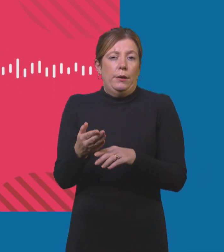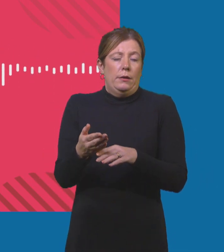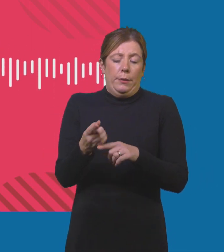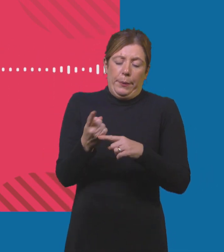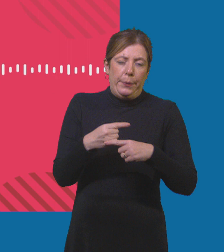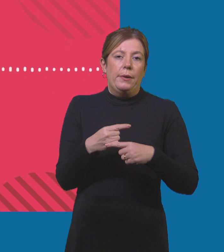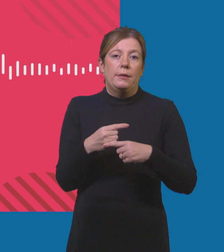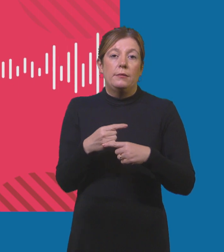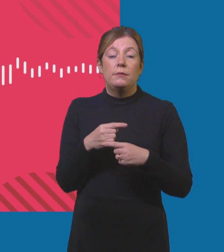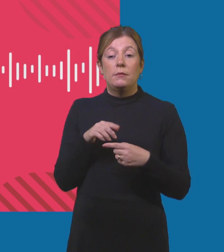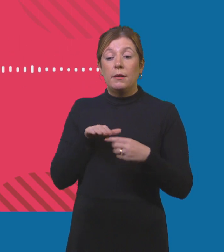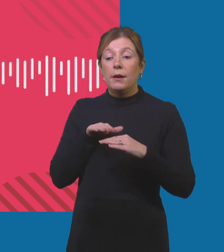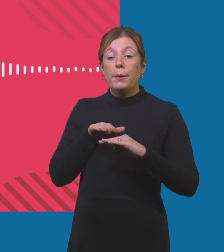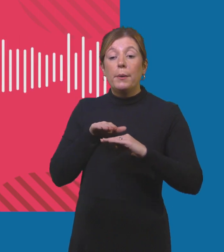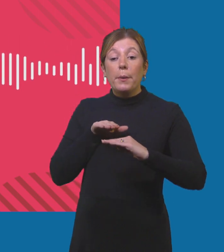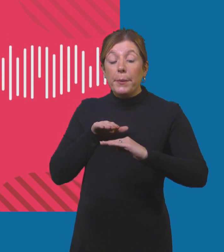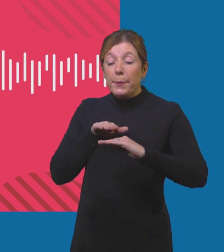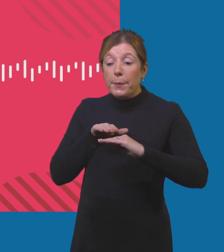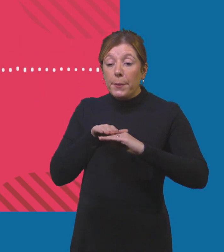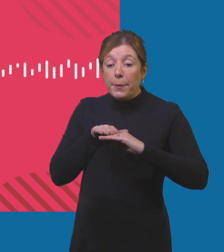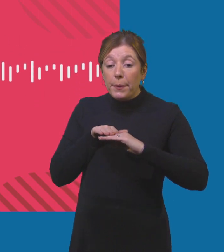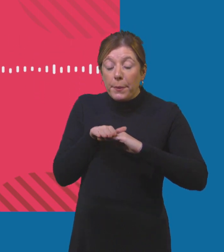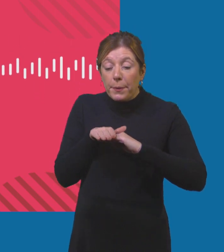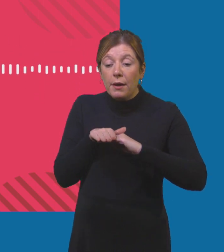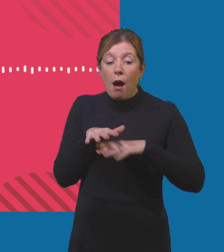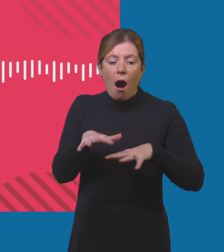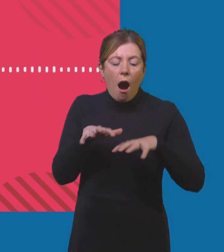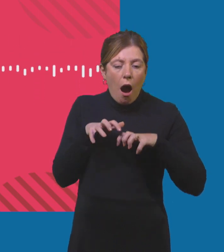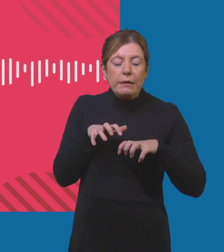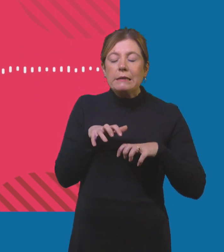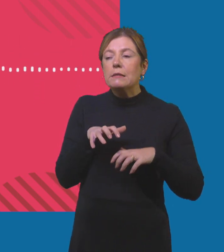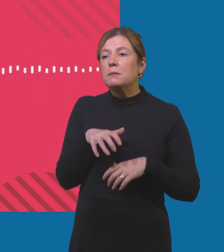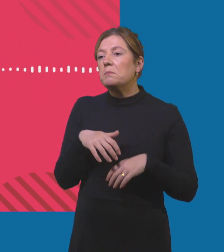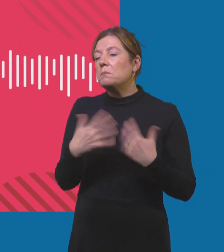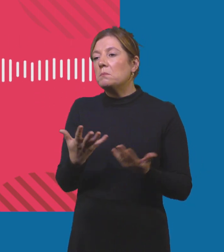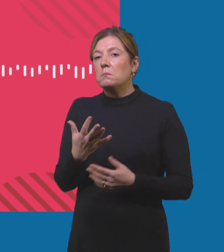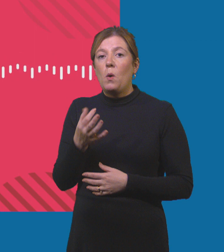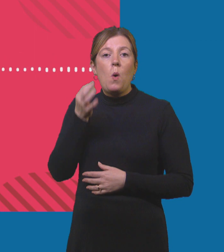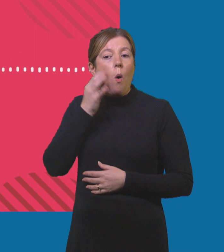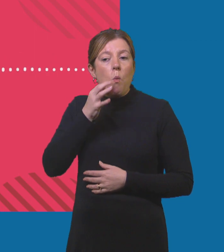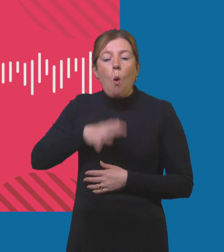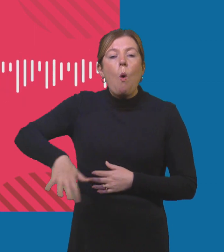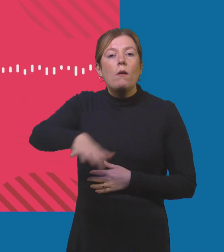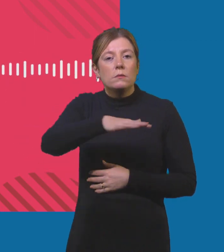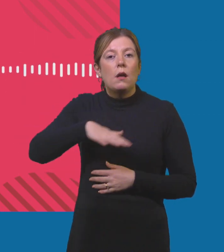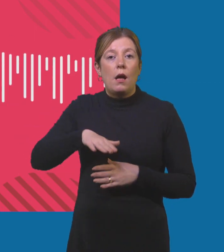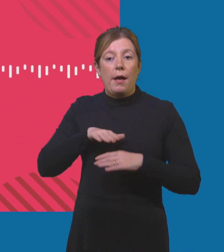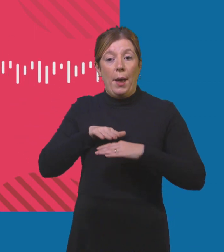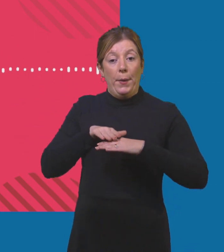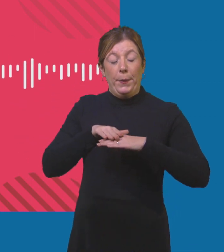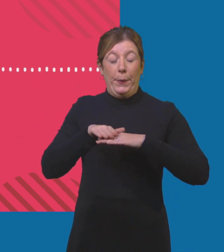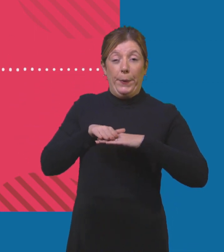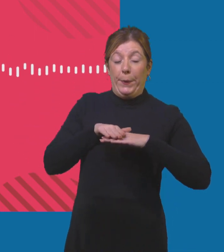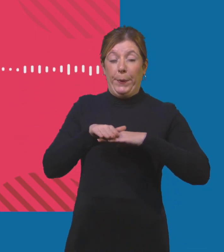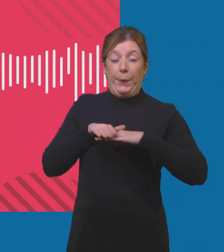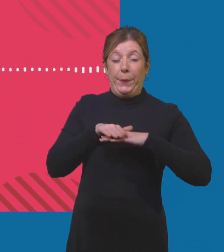it, so generally the rule is if you hit something, so whether that's sort of ice or sort of standing water, if the car starts to sort